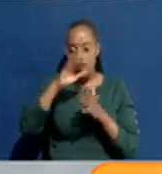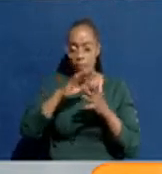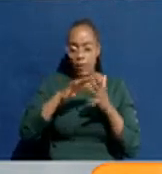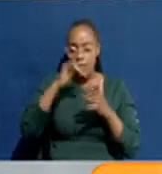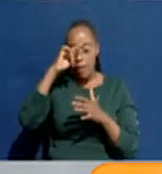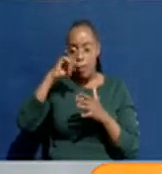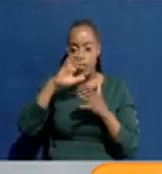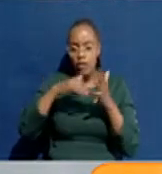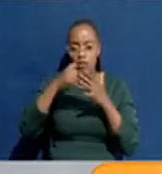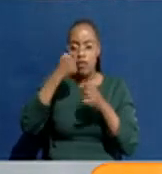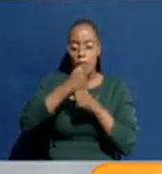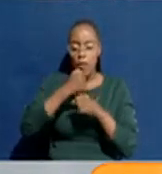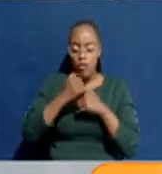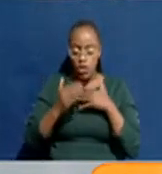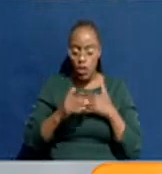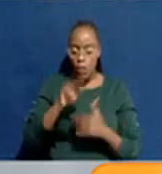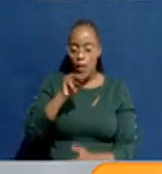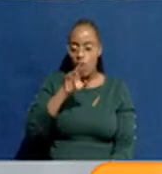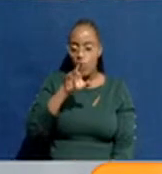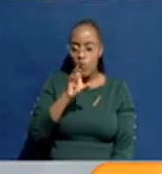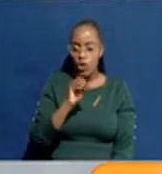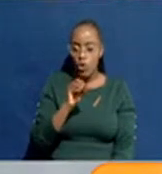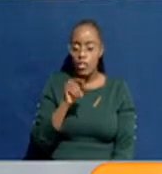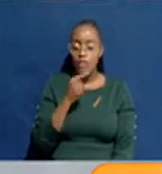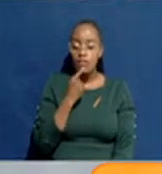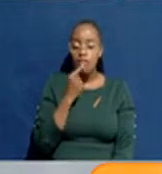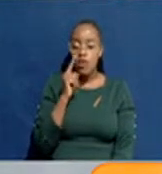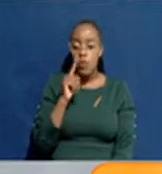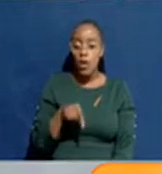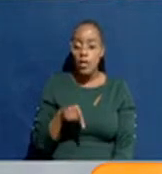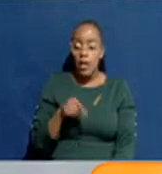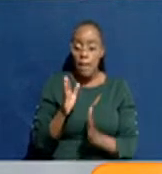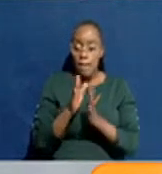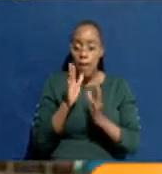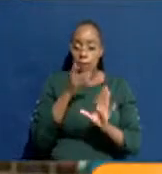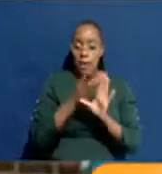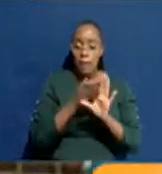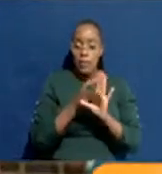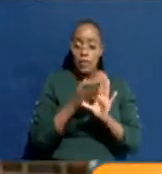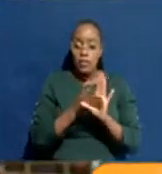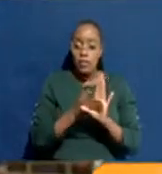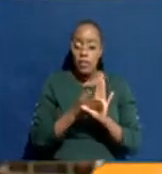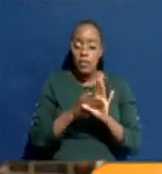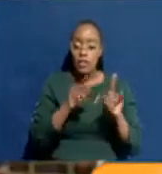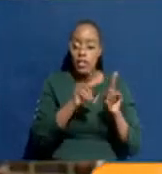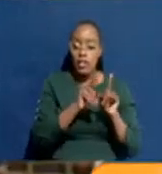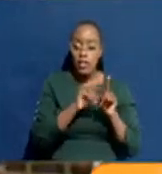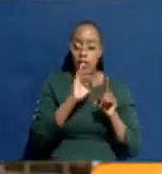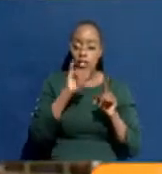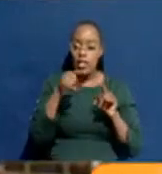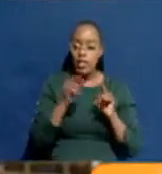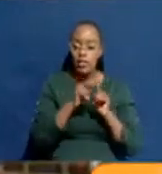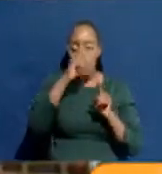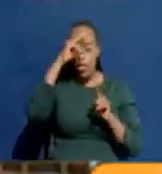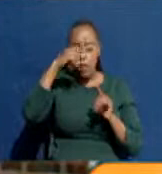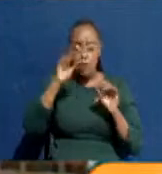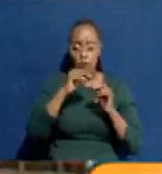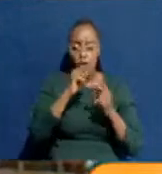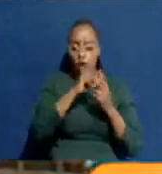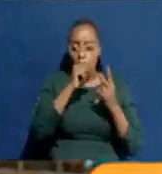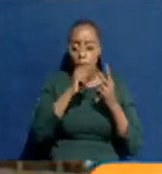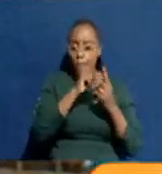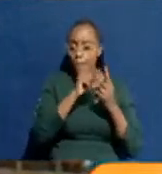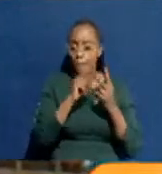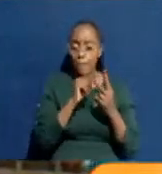then Honorable Nyoro seems to imply that public participation does away with the need for policy. Those two are